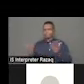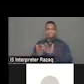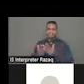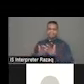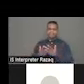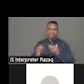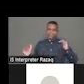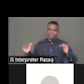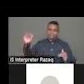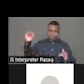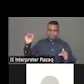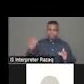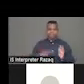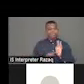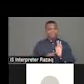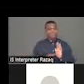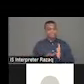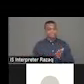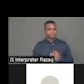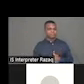Kugira ngo abana bose babashe